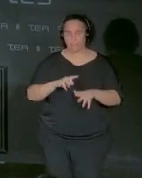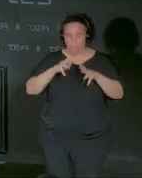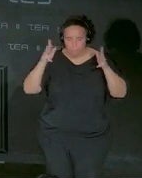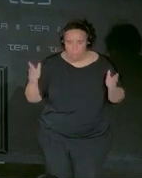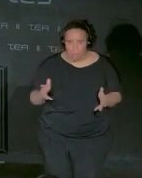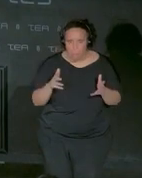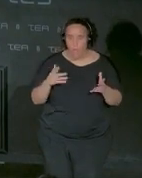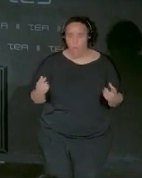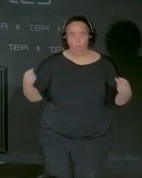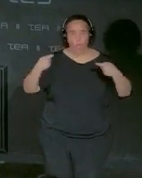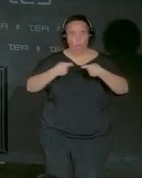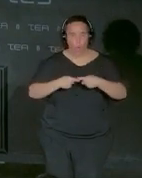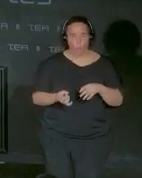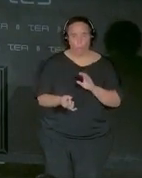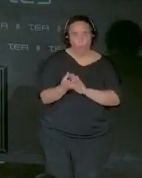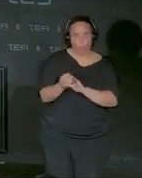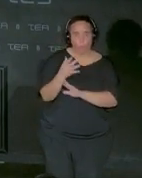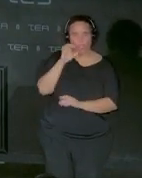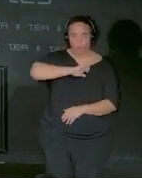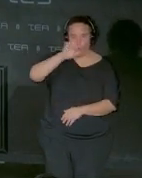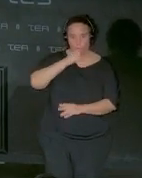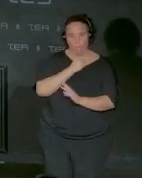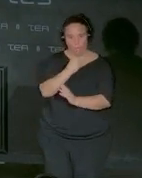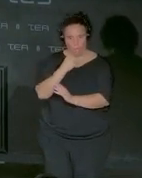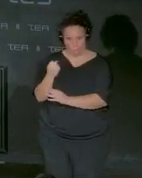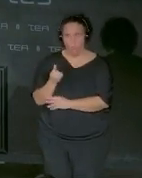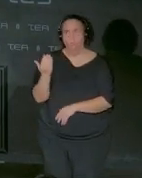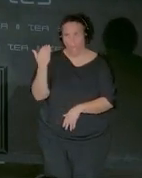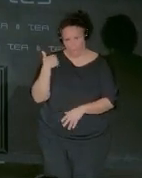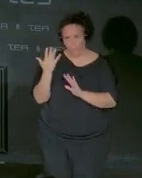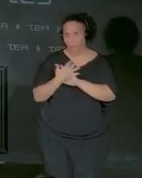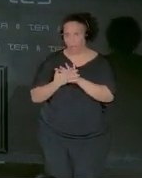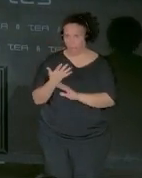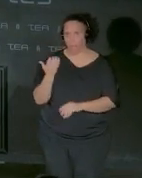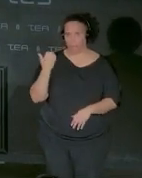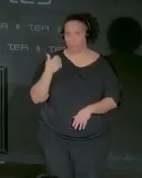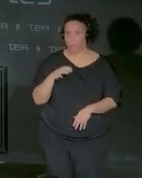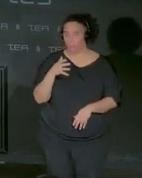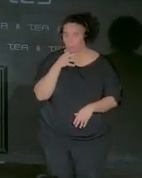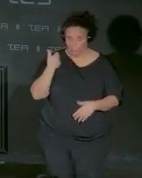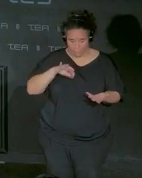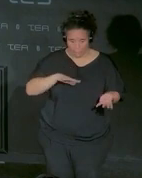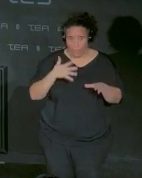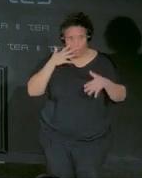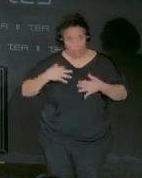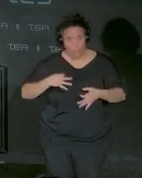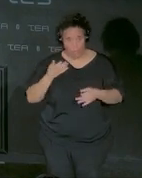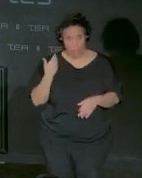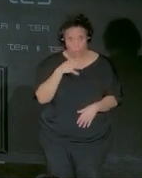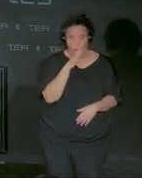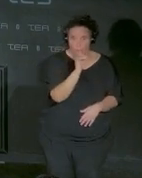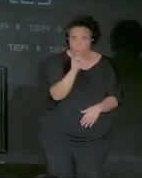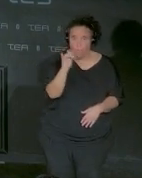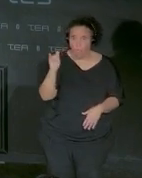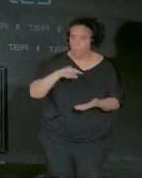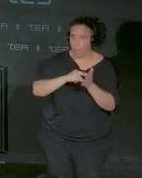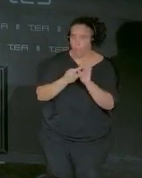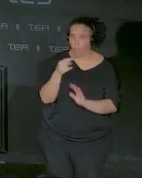is already a reality, and of course it is. It's especially in the bigger projects. But what we don't have is the similar thing